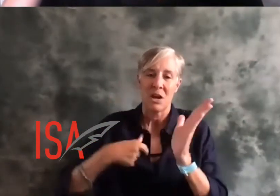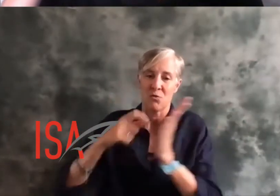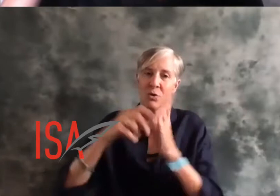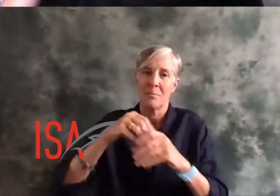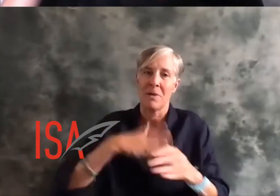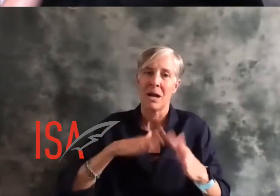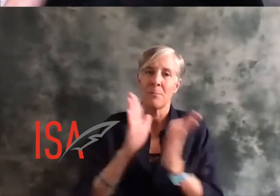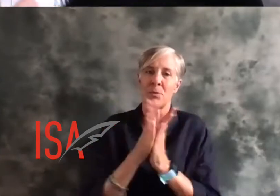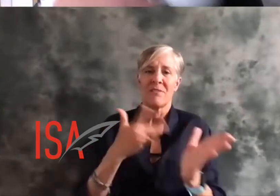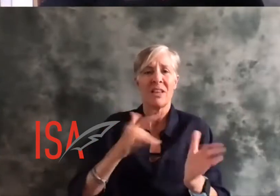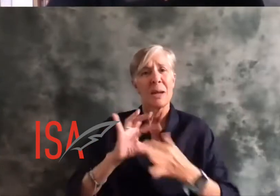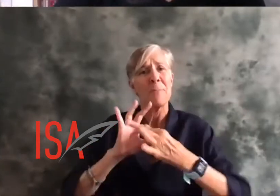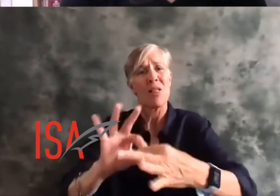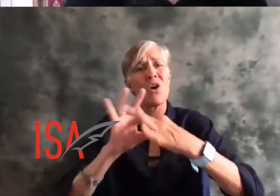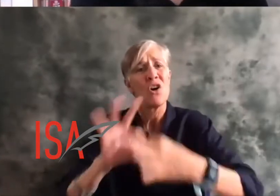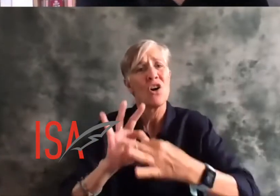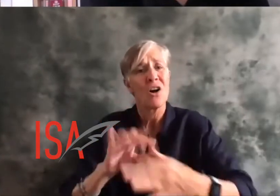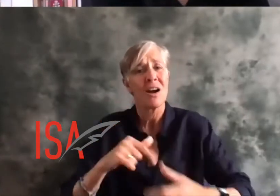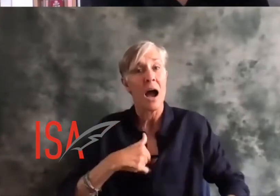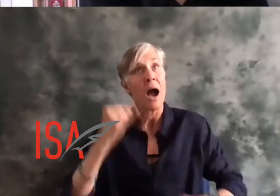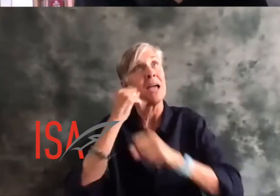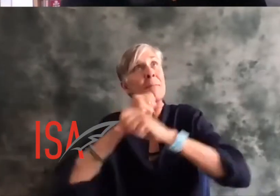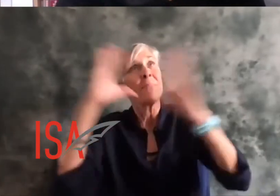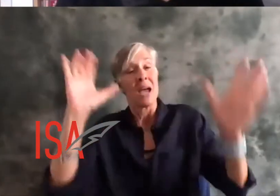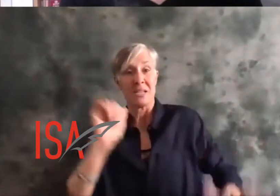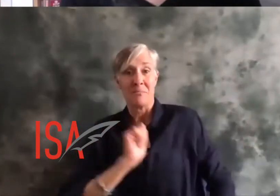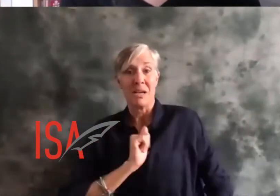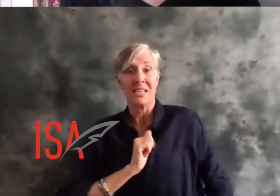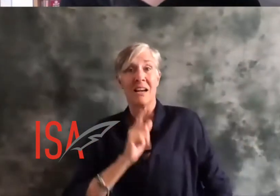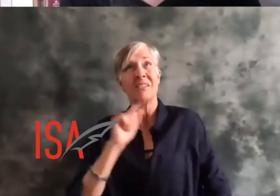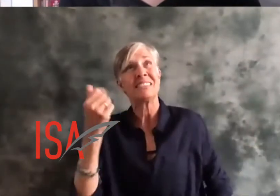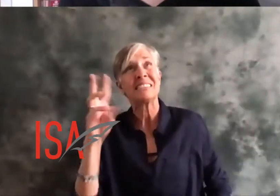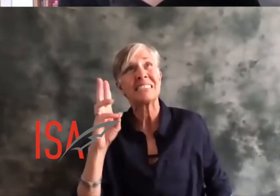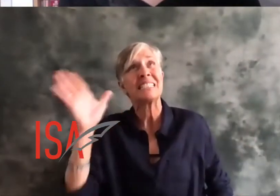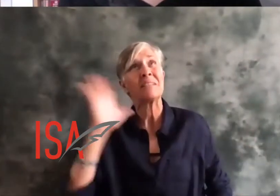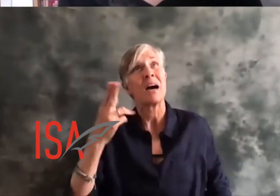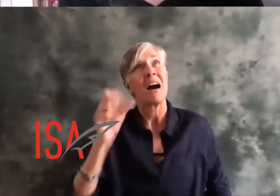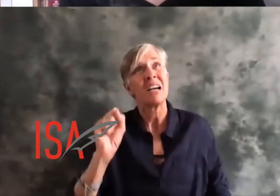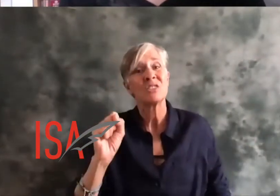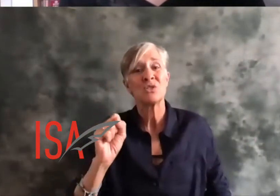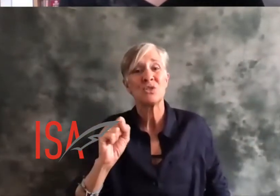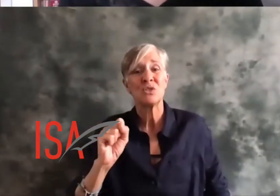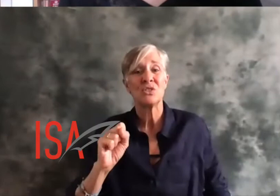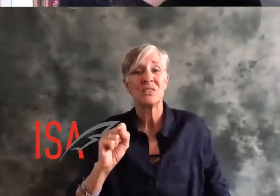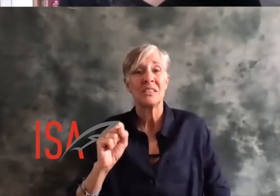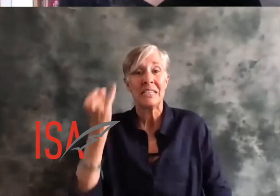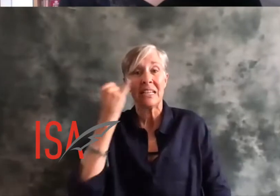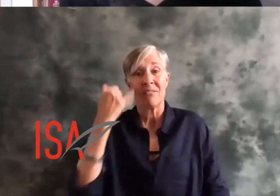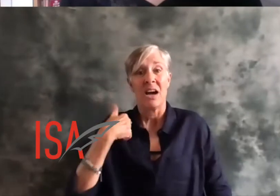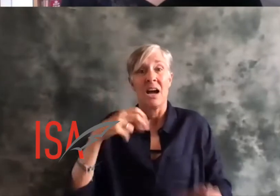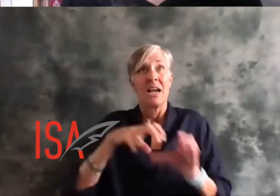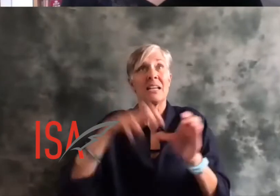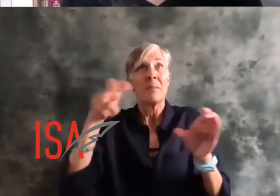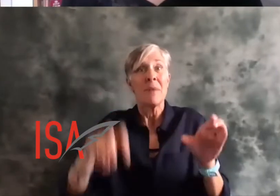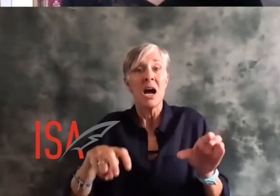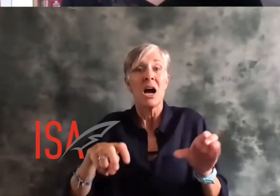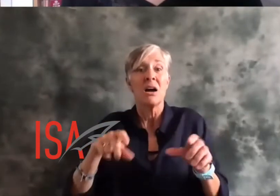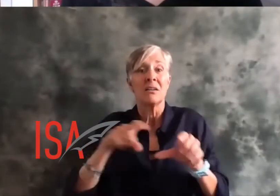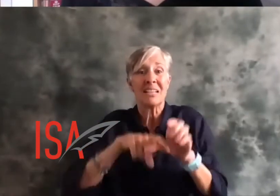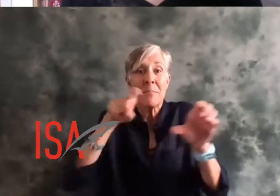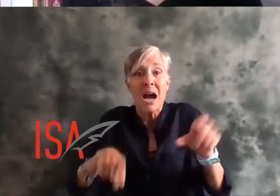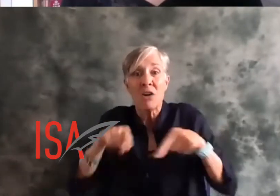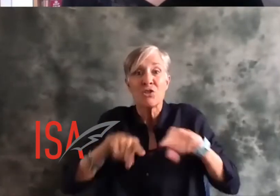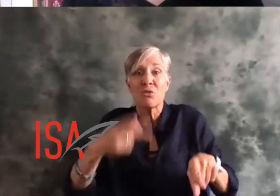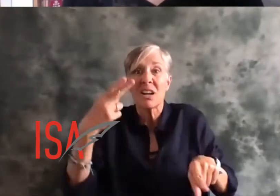is that I imagine myself being 16 back in high school, if it had come out when I was in high school, and